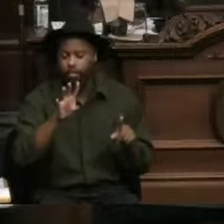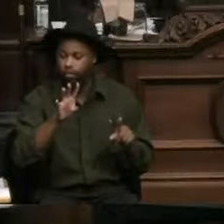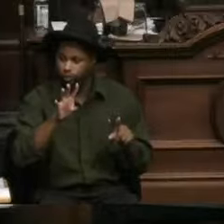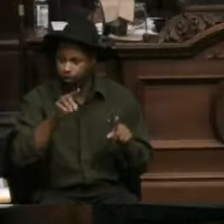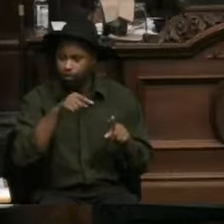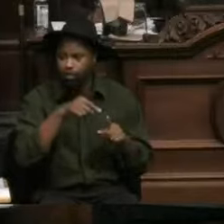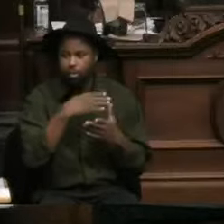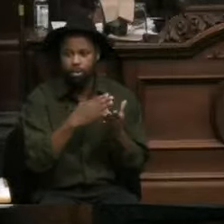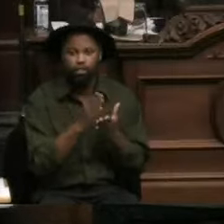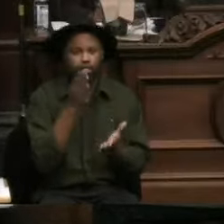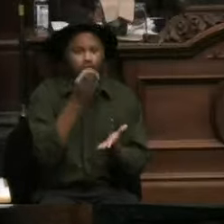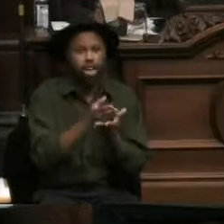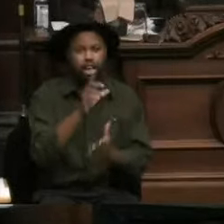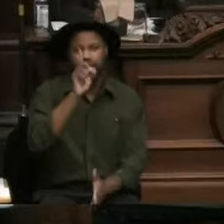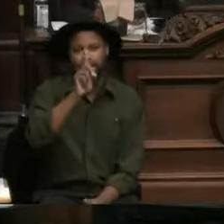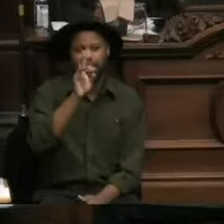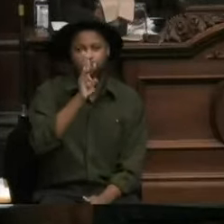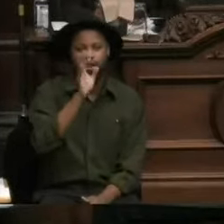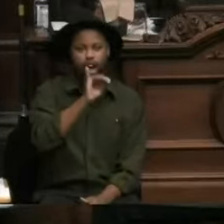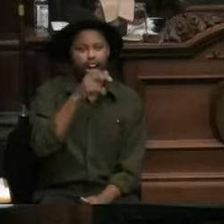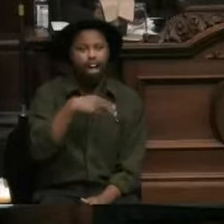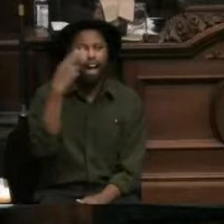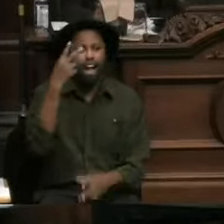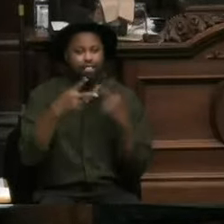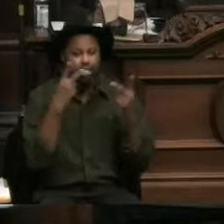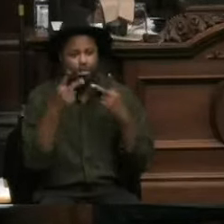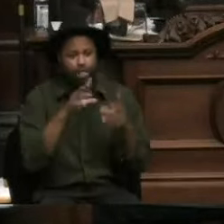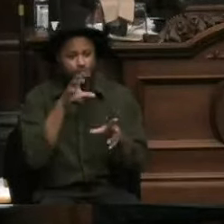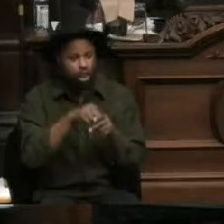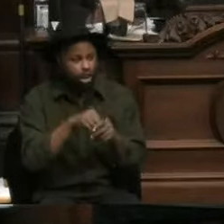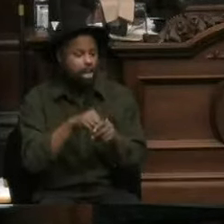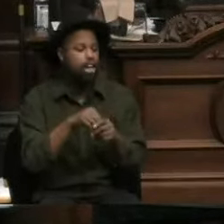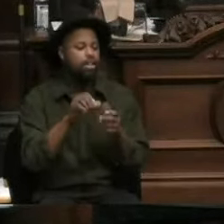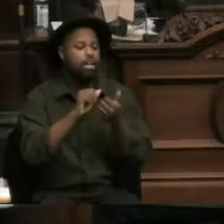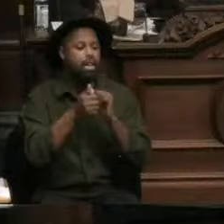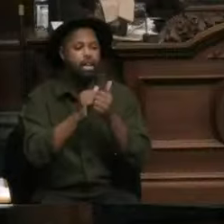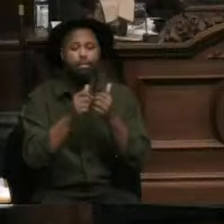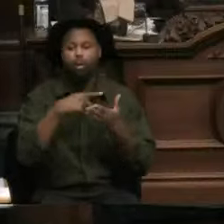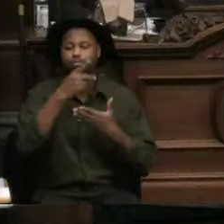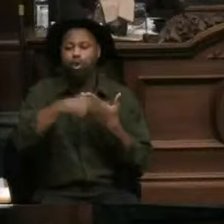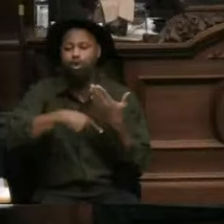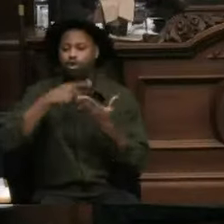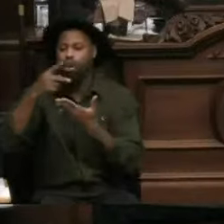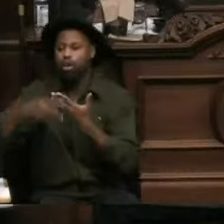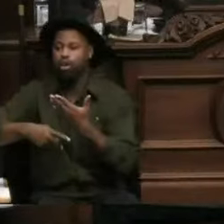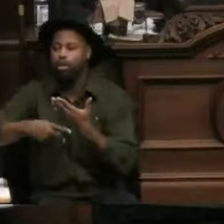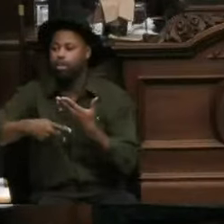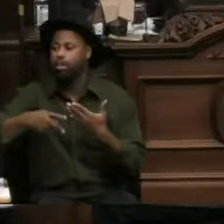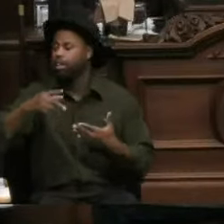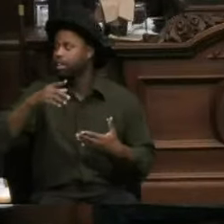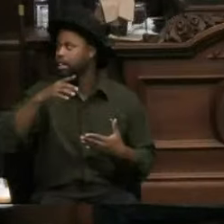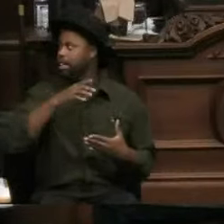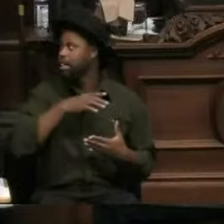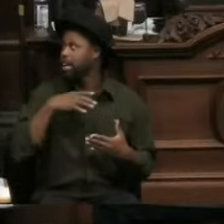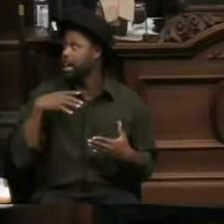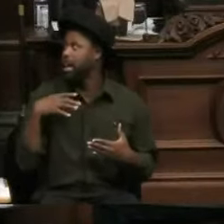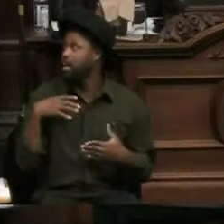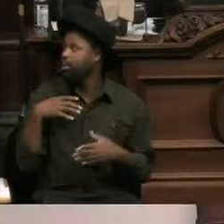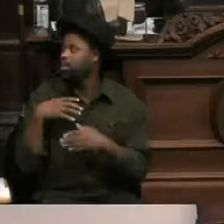Stop DWI and High Visibility Engagement Campaign Programs. Council Vice President has the